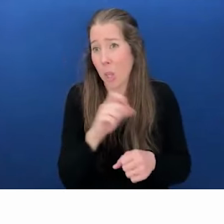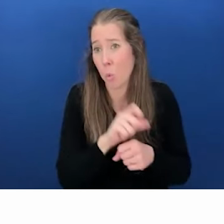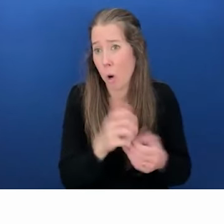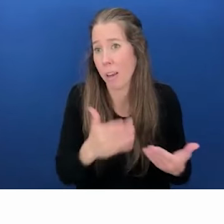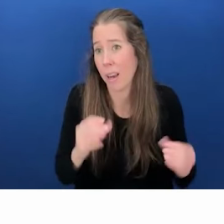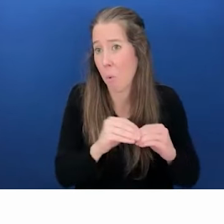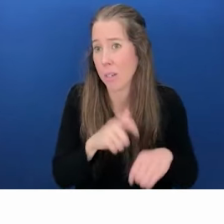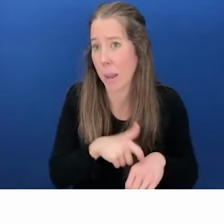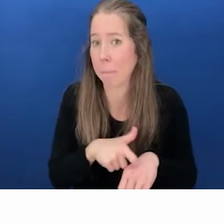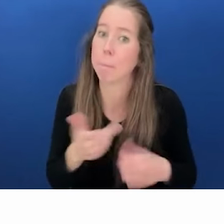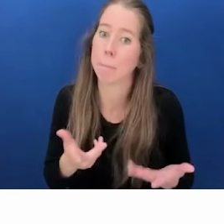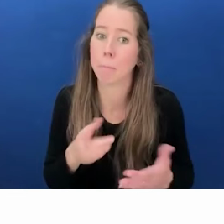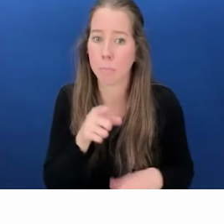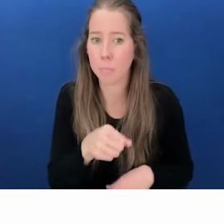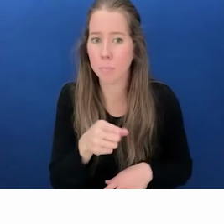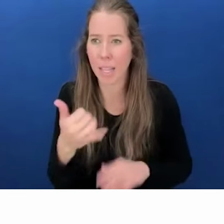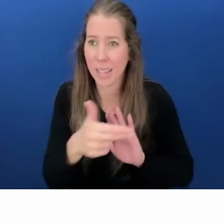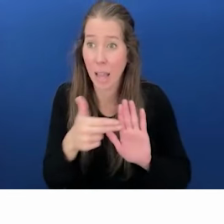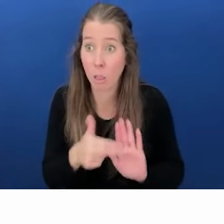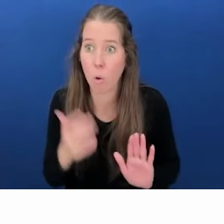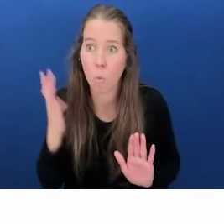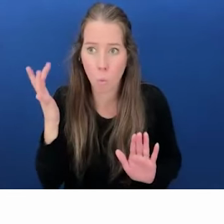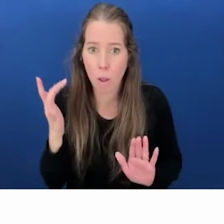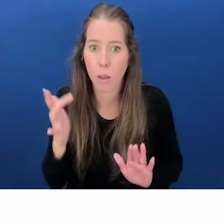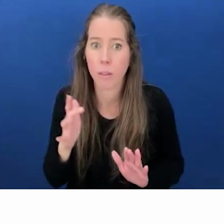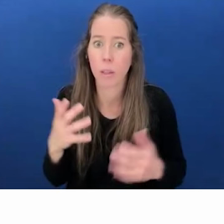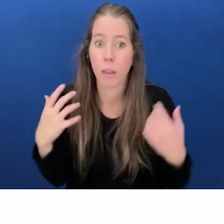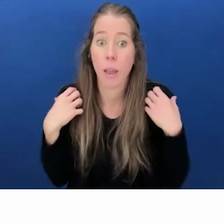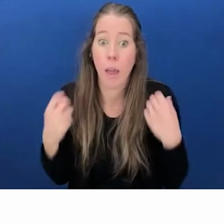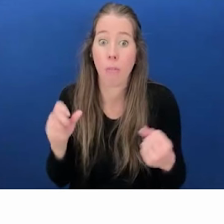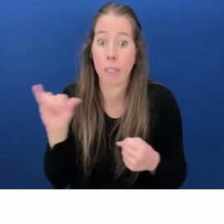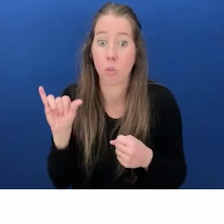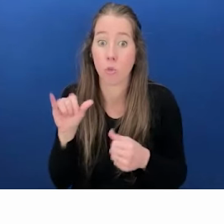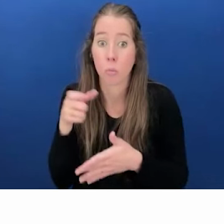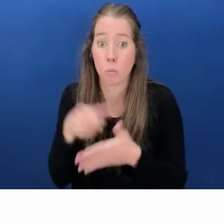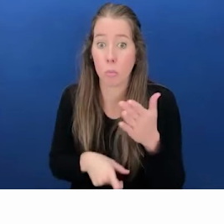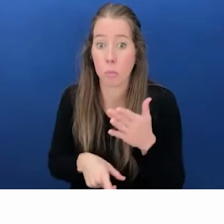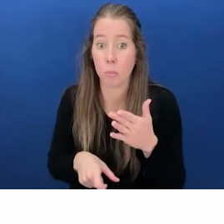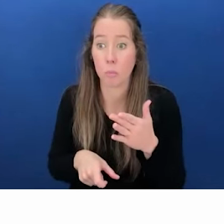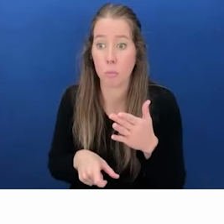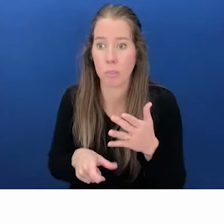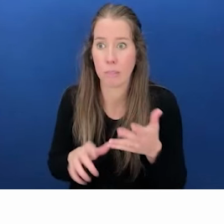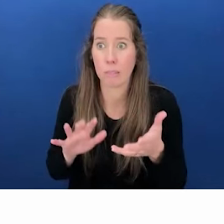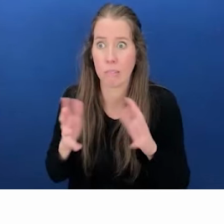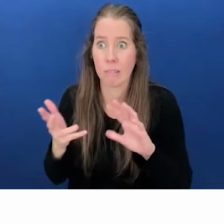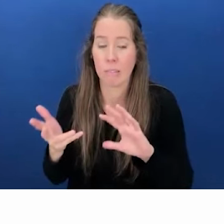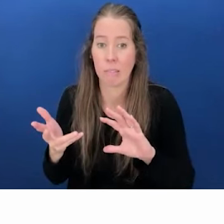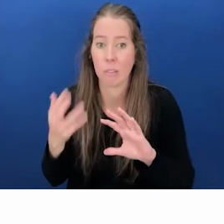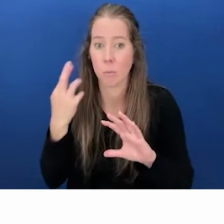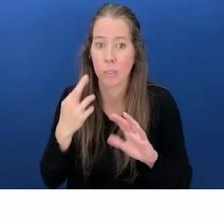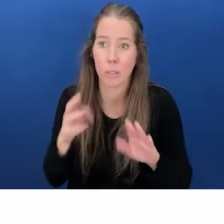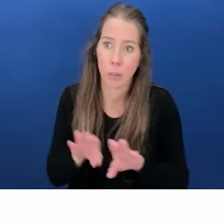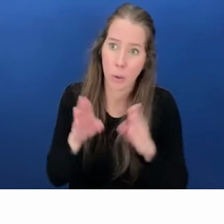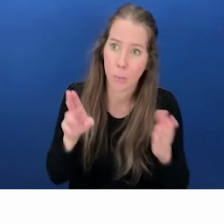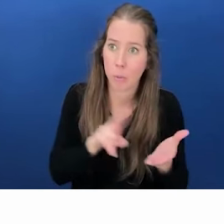And so the reason that this is highlighted is because the health insurance premiums are kind of screwy right now because we're in open enrollment